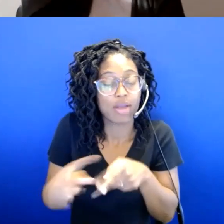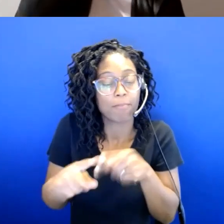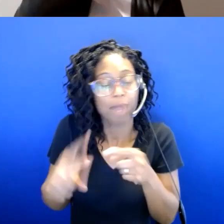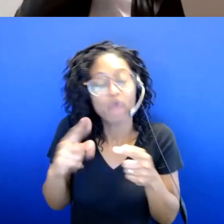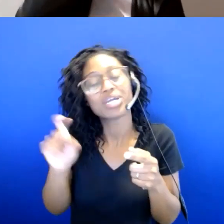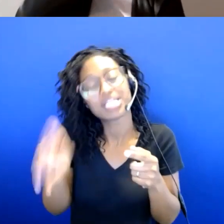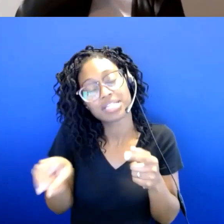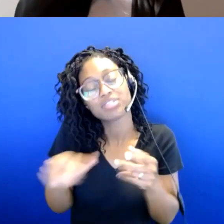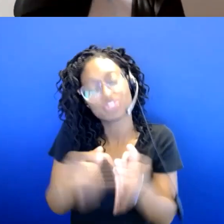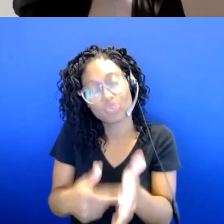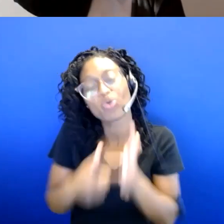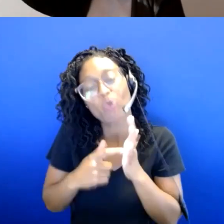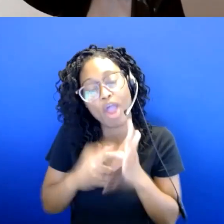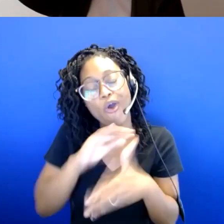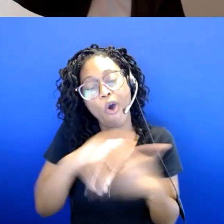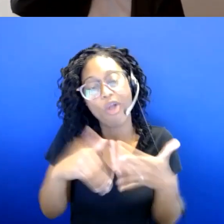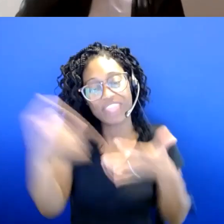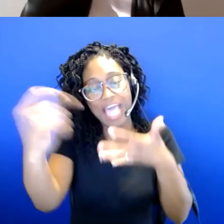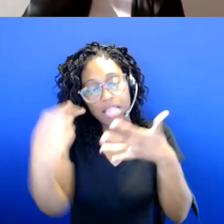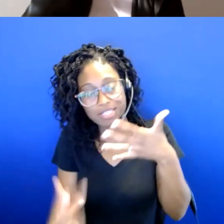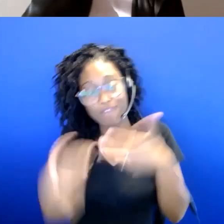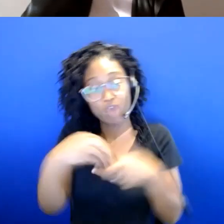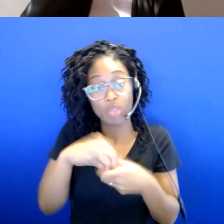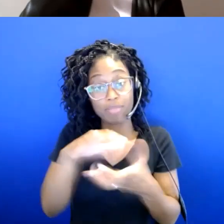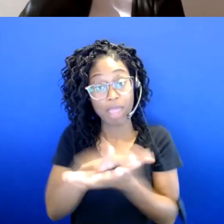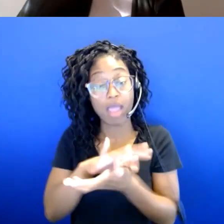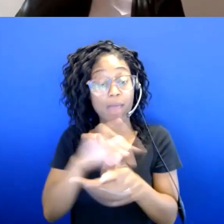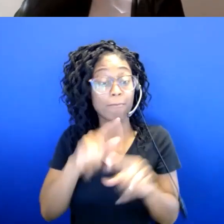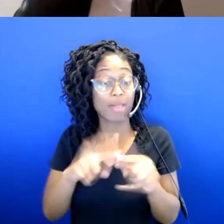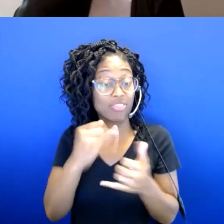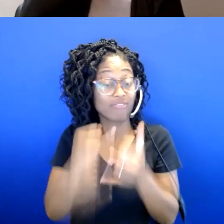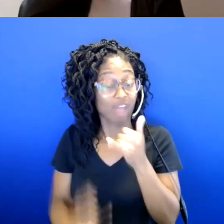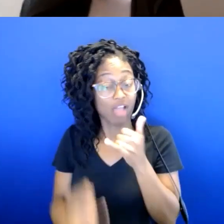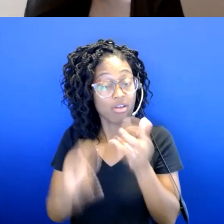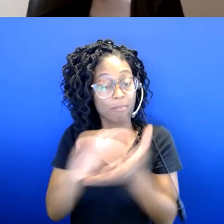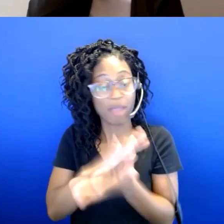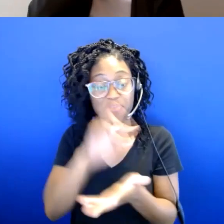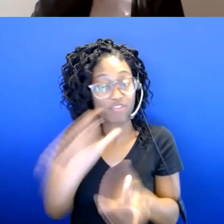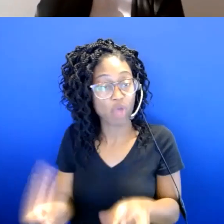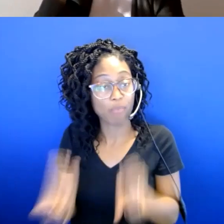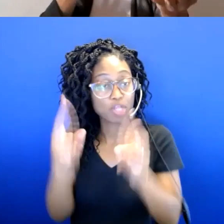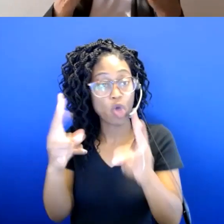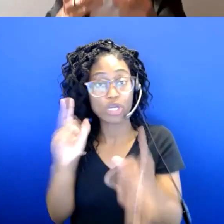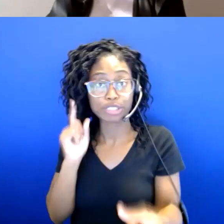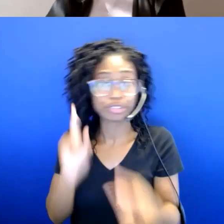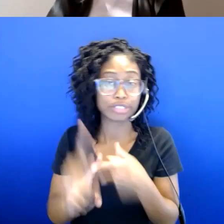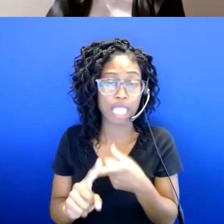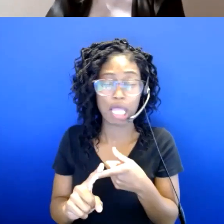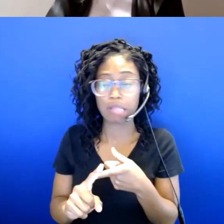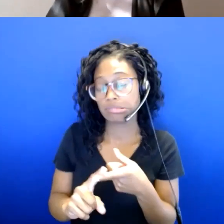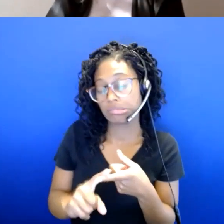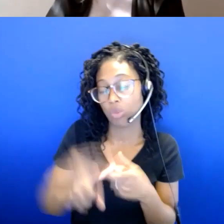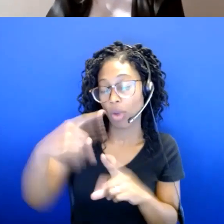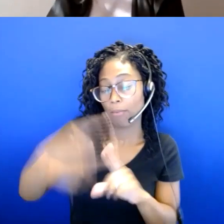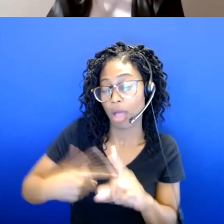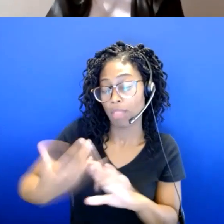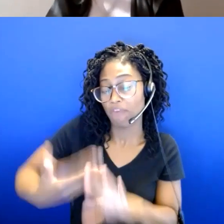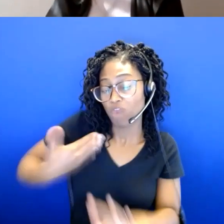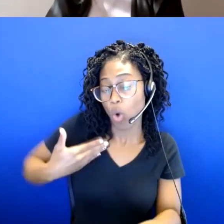elements of a paper, but the final paper does not need to be uploaded until usually a month before the annual